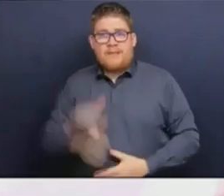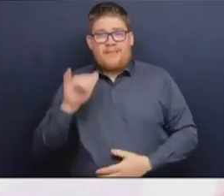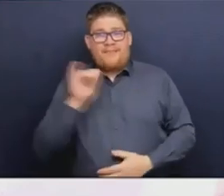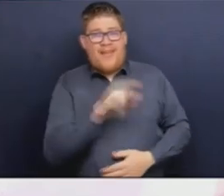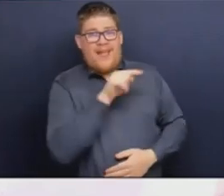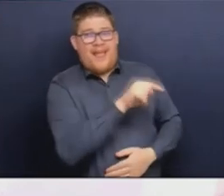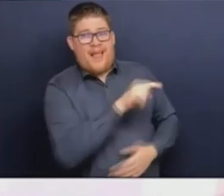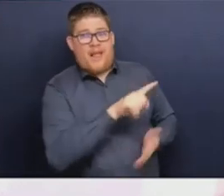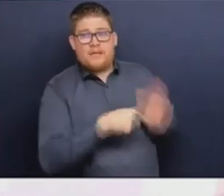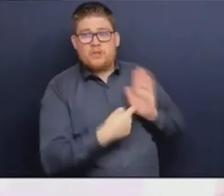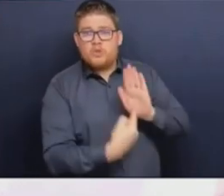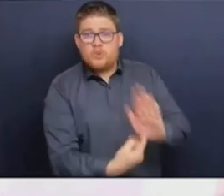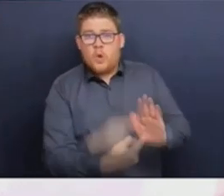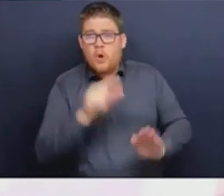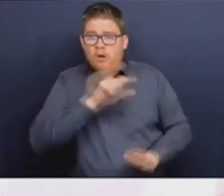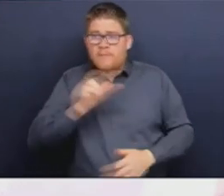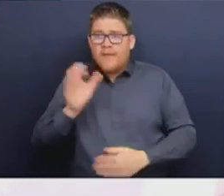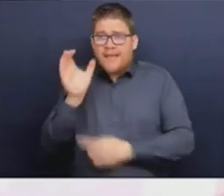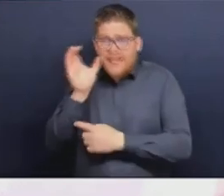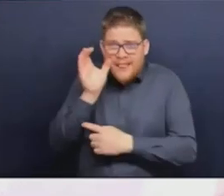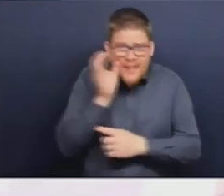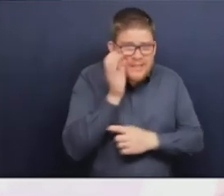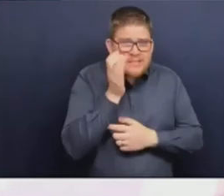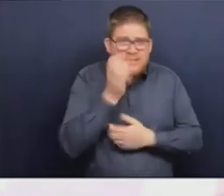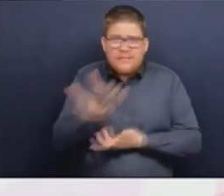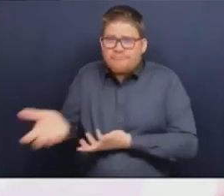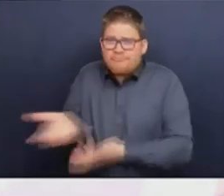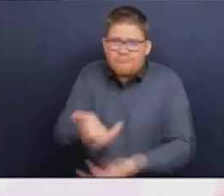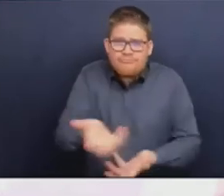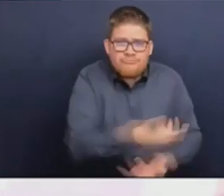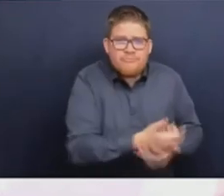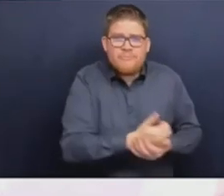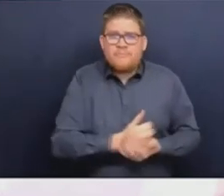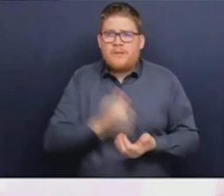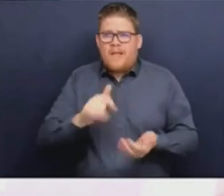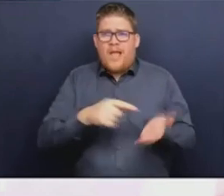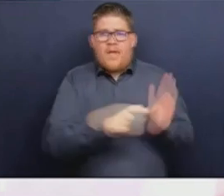create the flourishing for all British Columbia. Process matters.